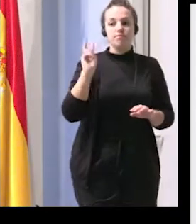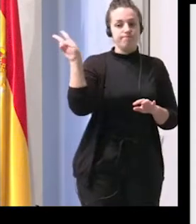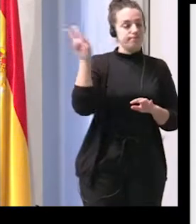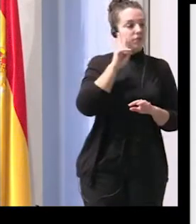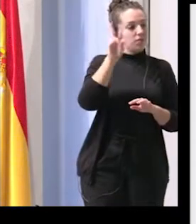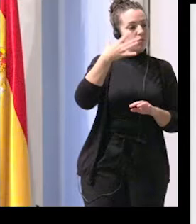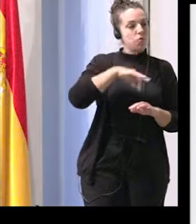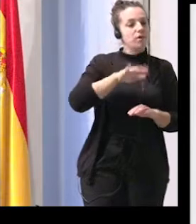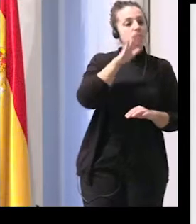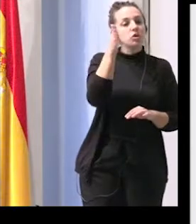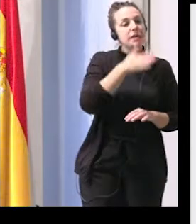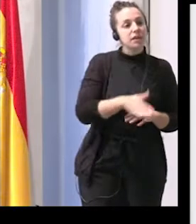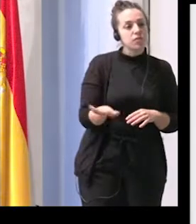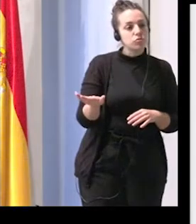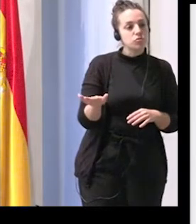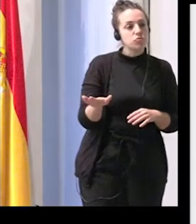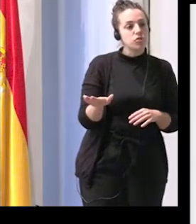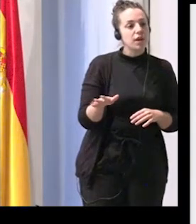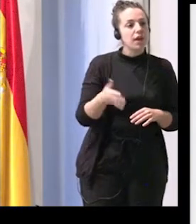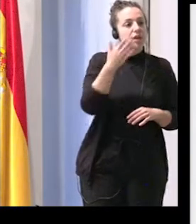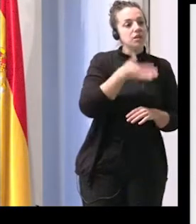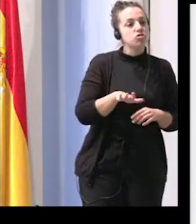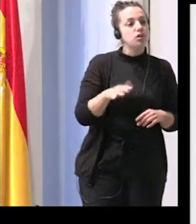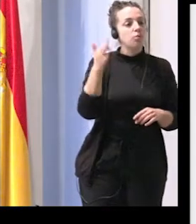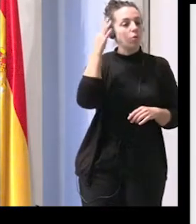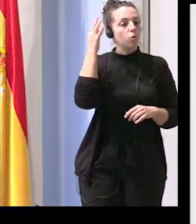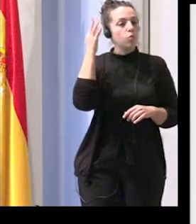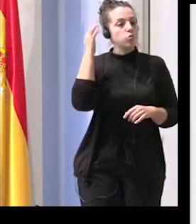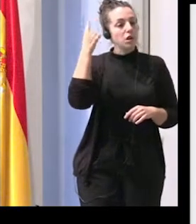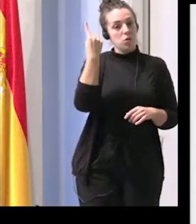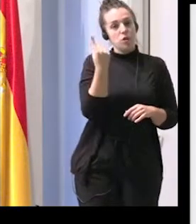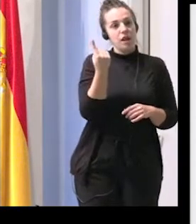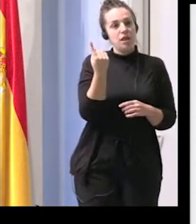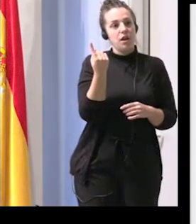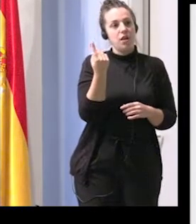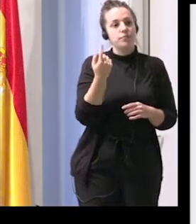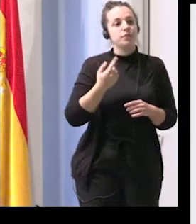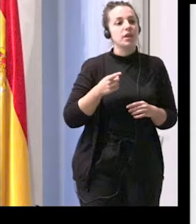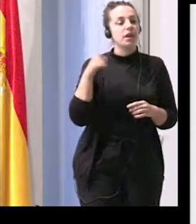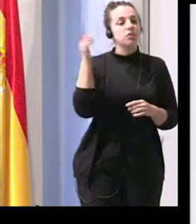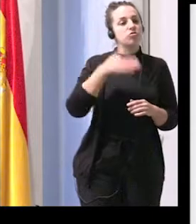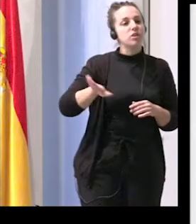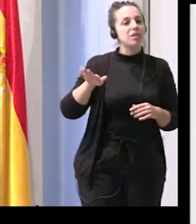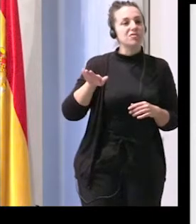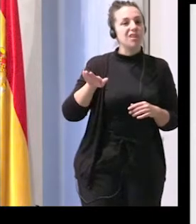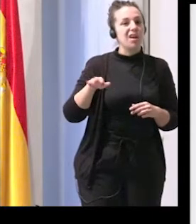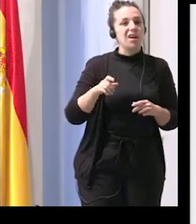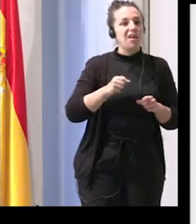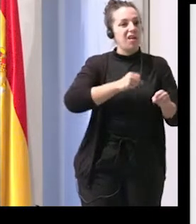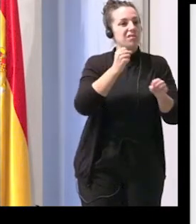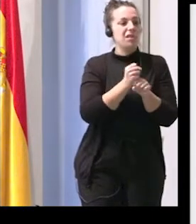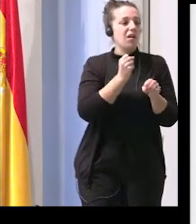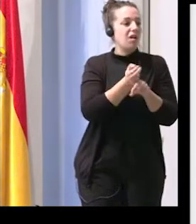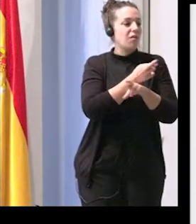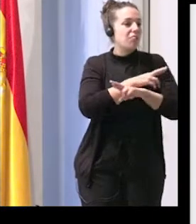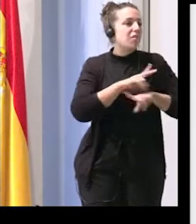with single-sided deafness, 1 normal hearing ear, show the worst performance relative to the other